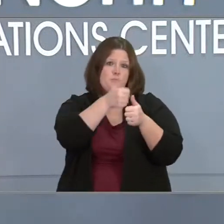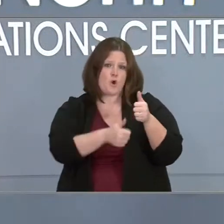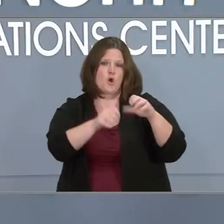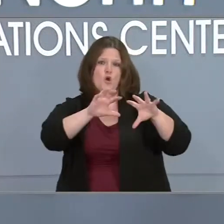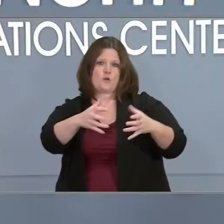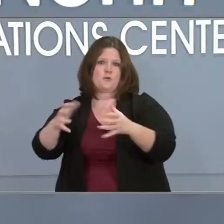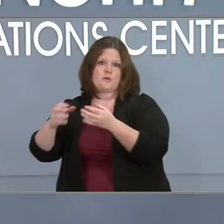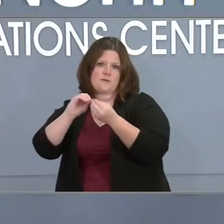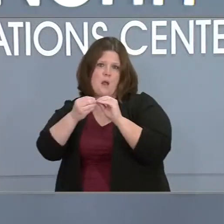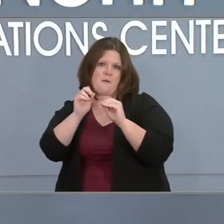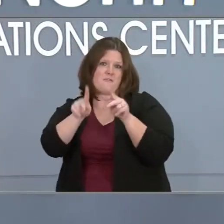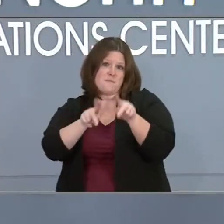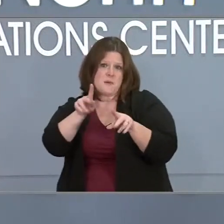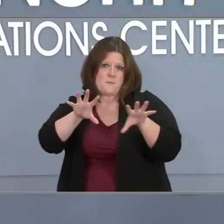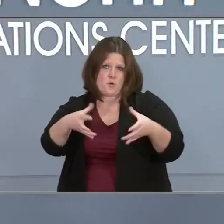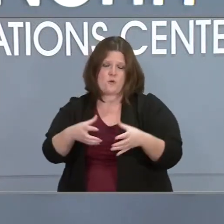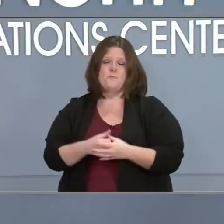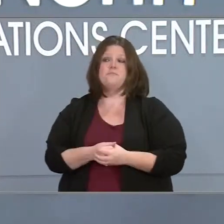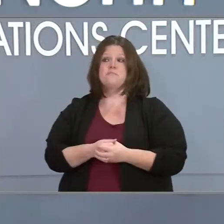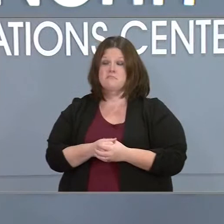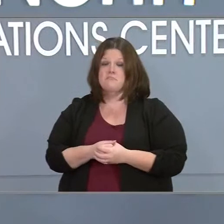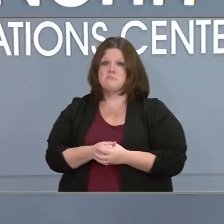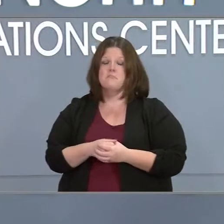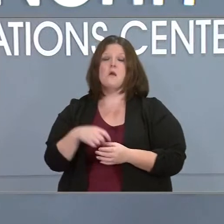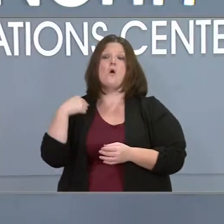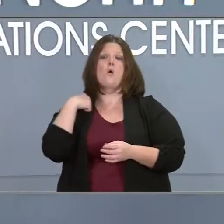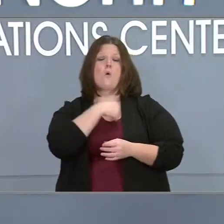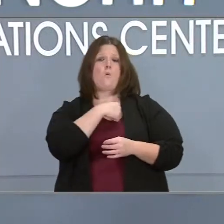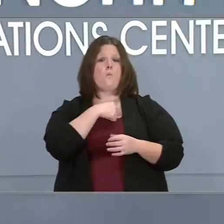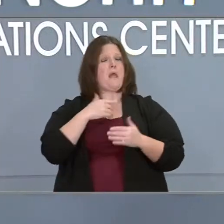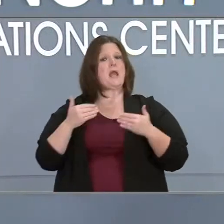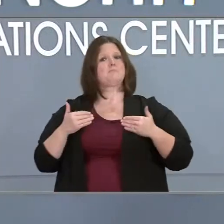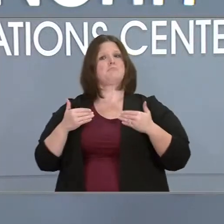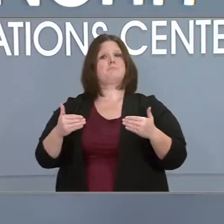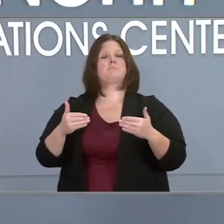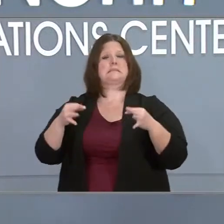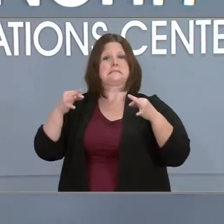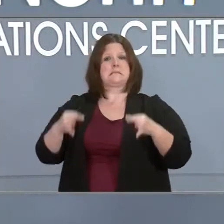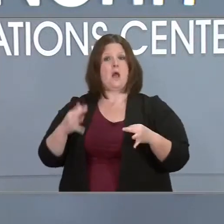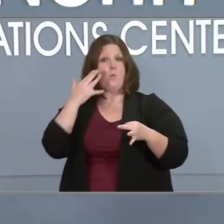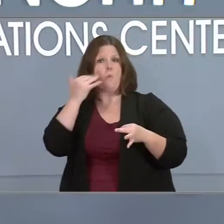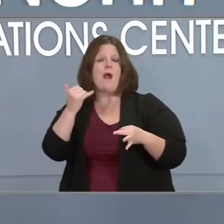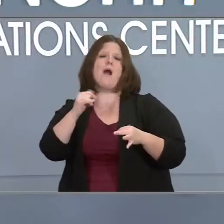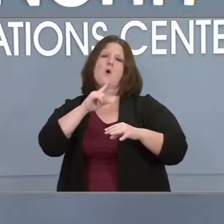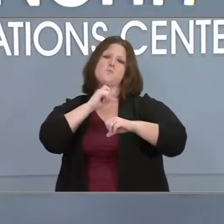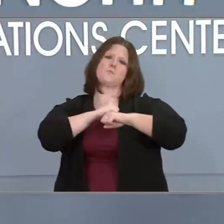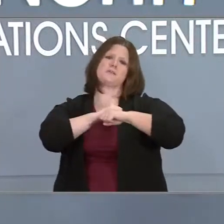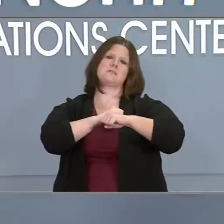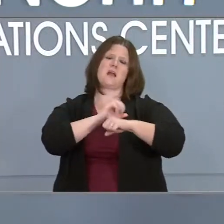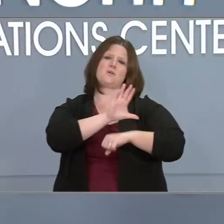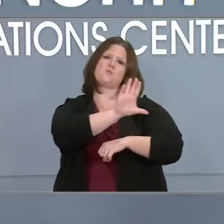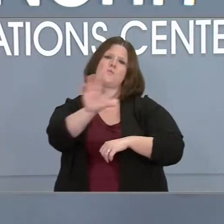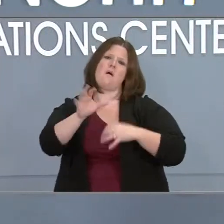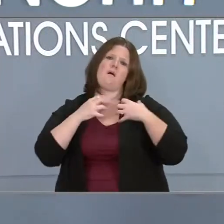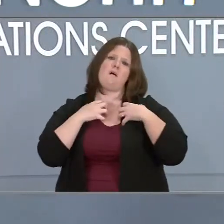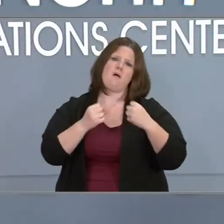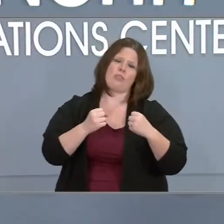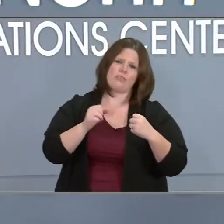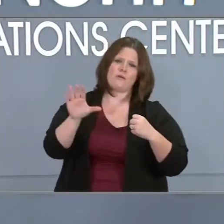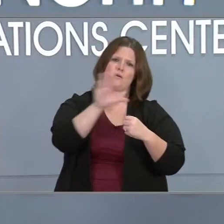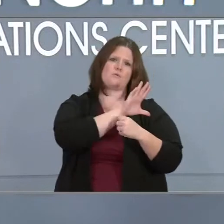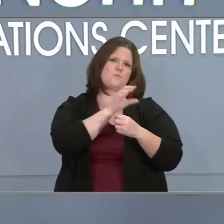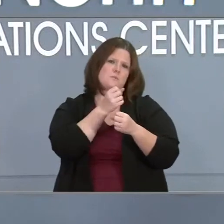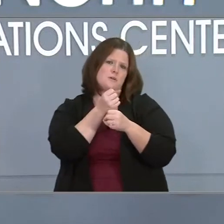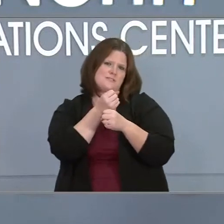this state are positive to protect the health and safety of North Carolinians. Things change very quickly during this